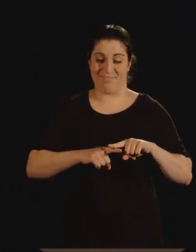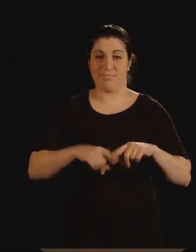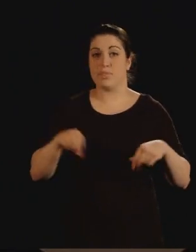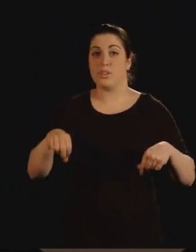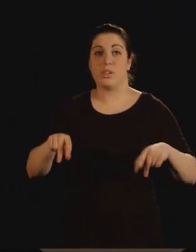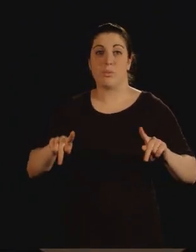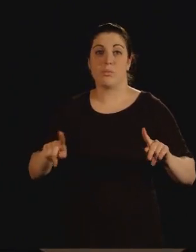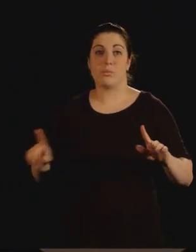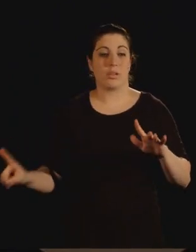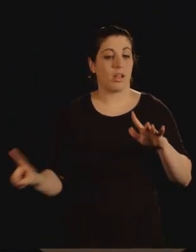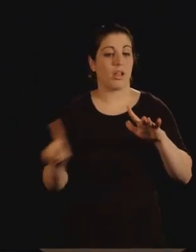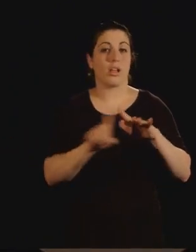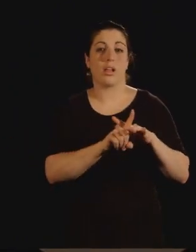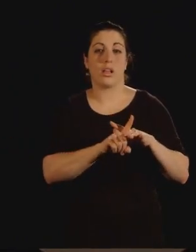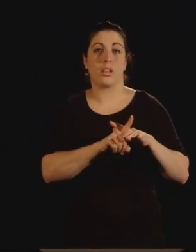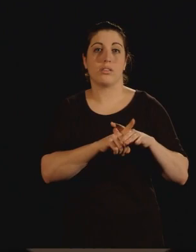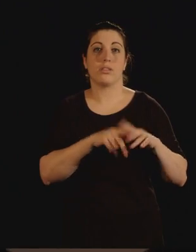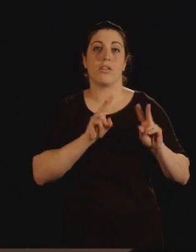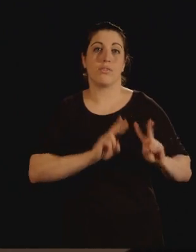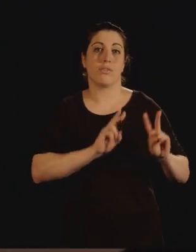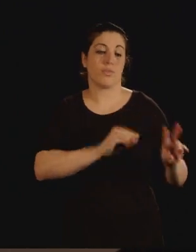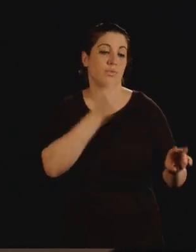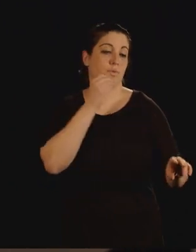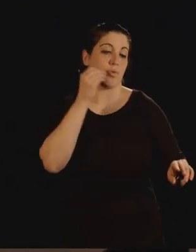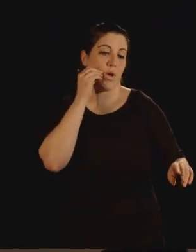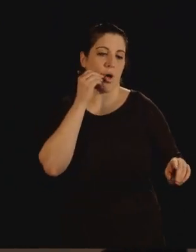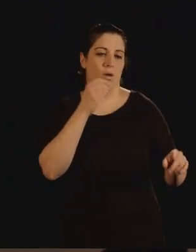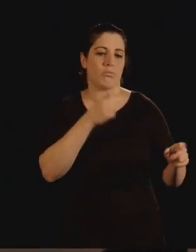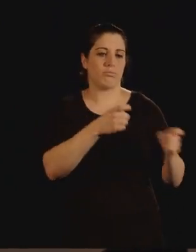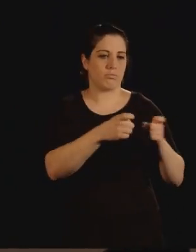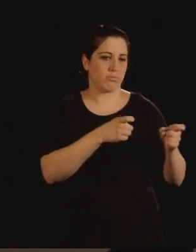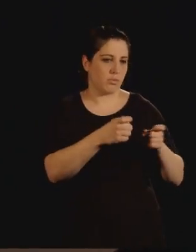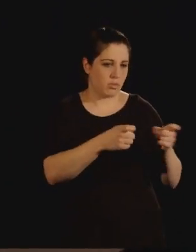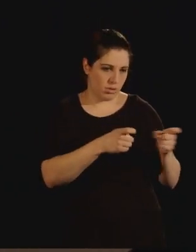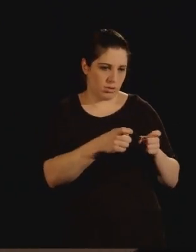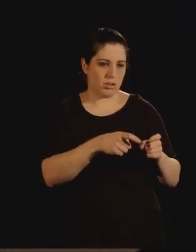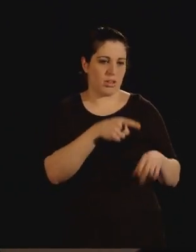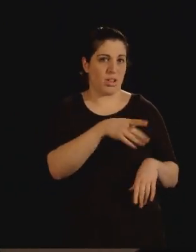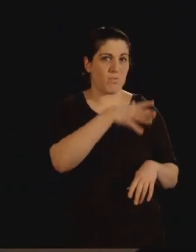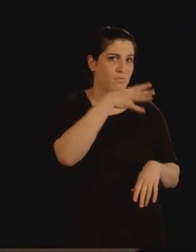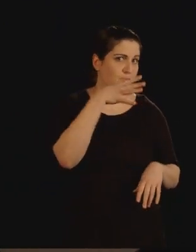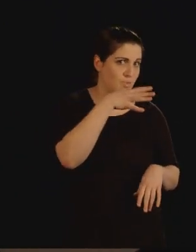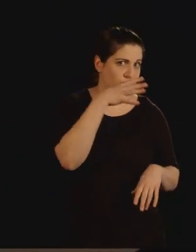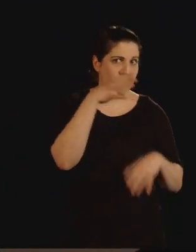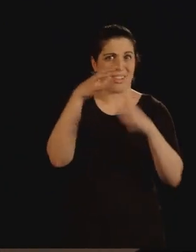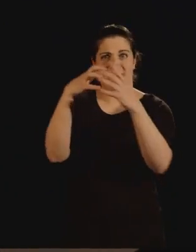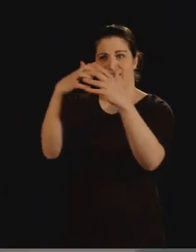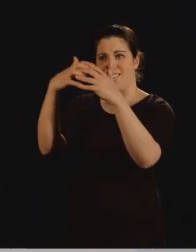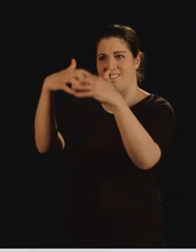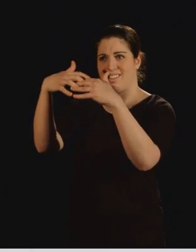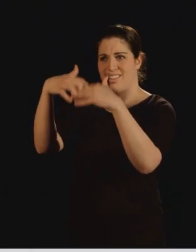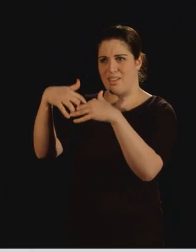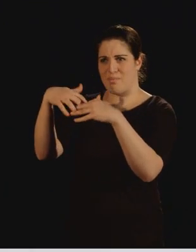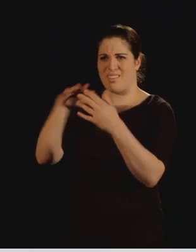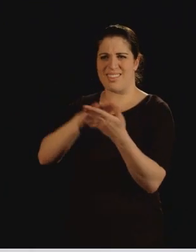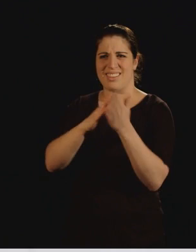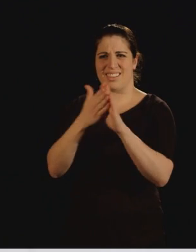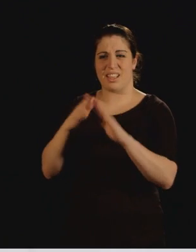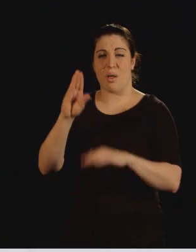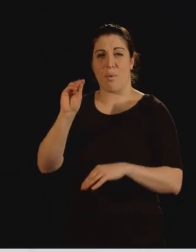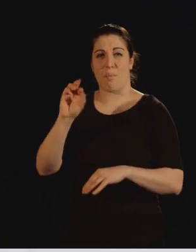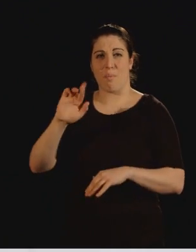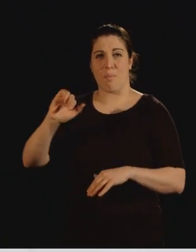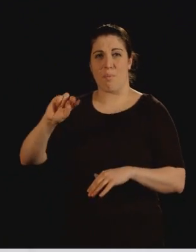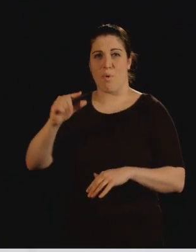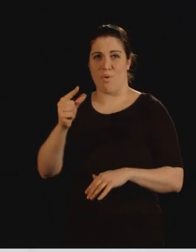over a rural and dilapidated and financially failing funeral home in Boring, Oregon